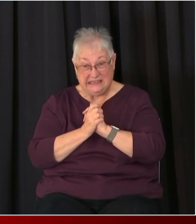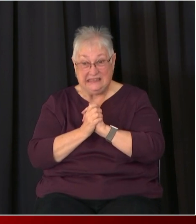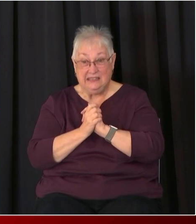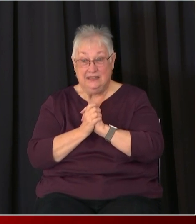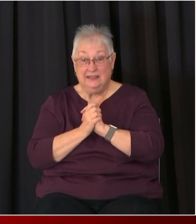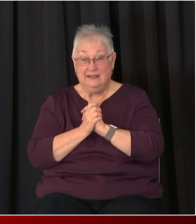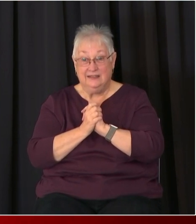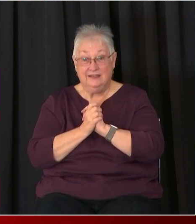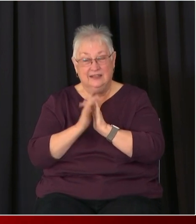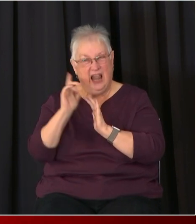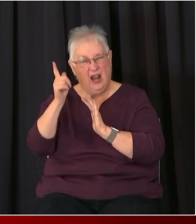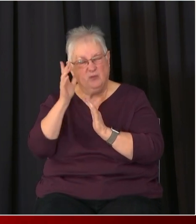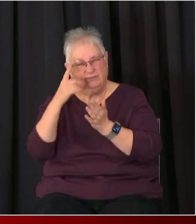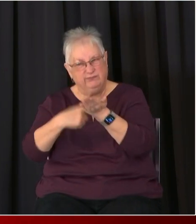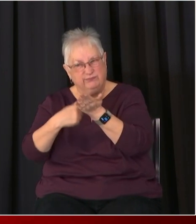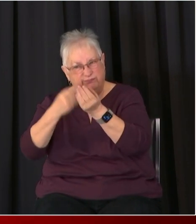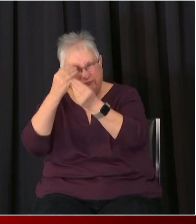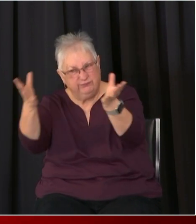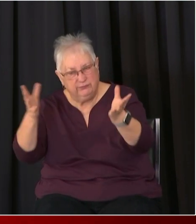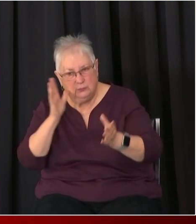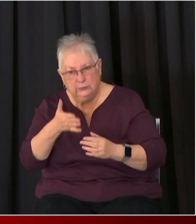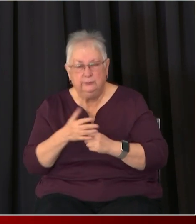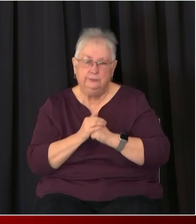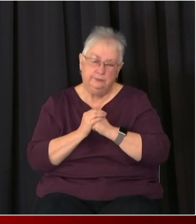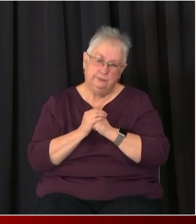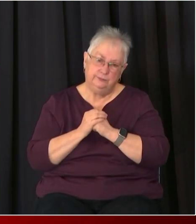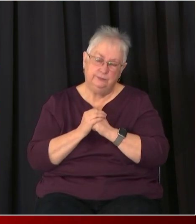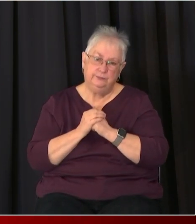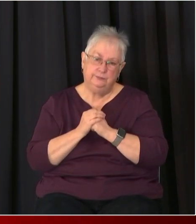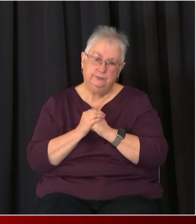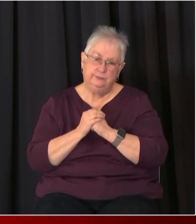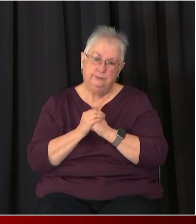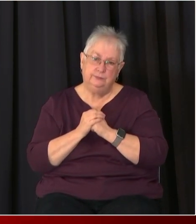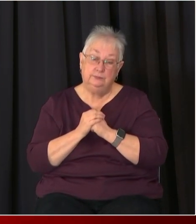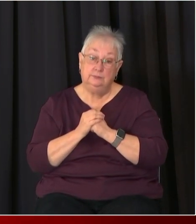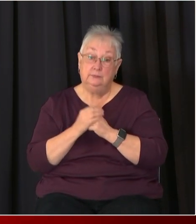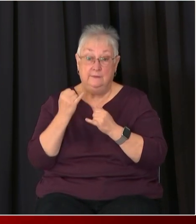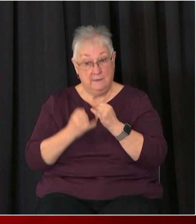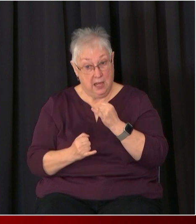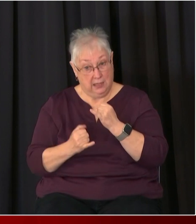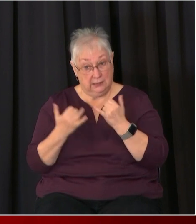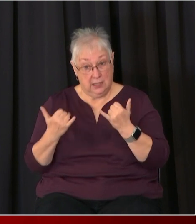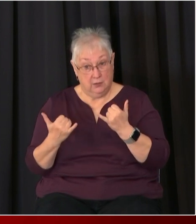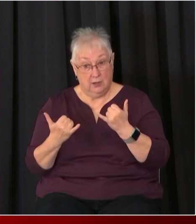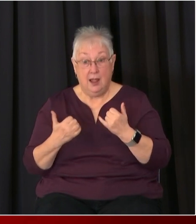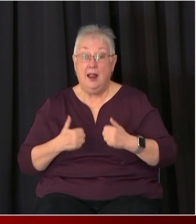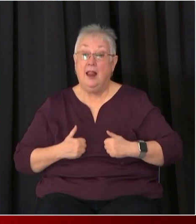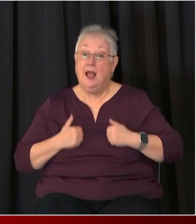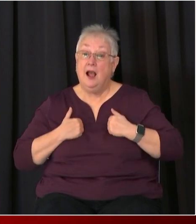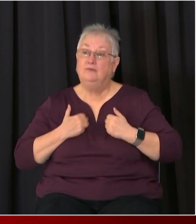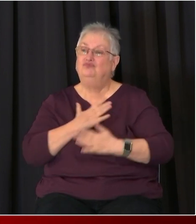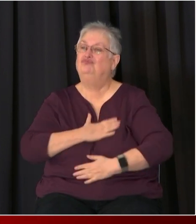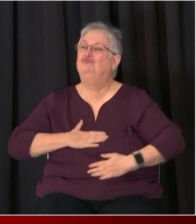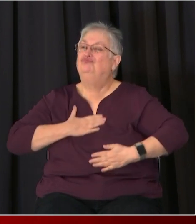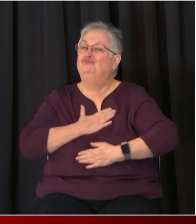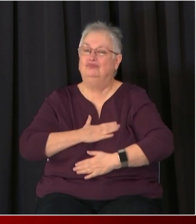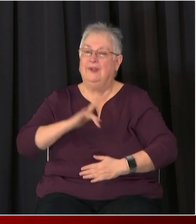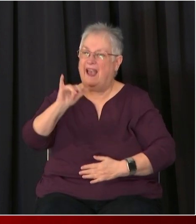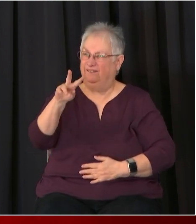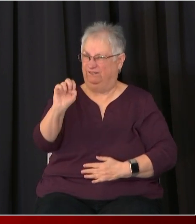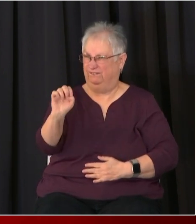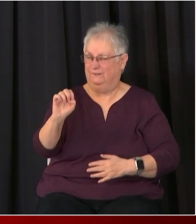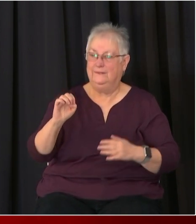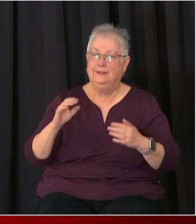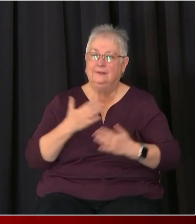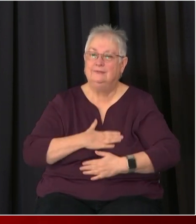is forthcoming. Finally, we are suspending our live entertainment pilot. Entities